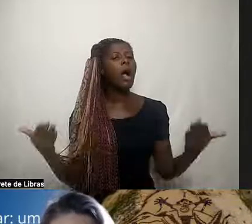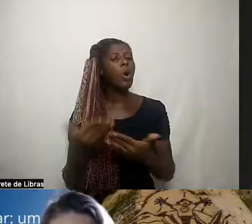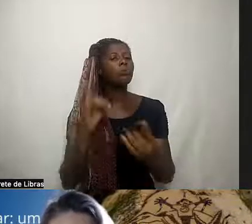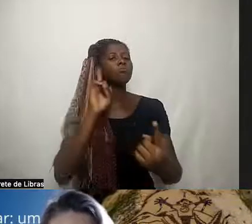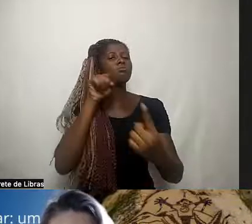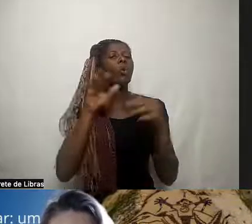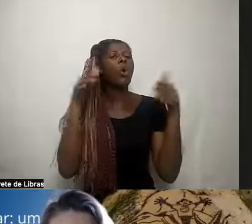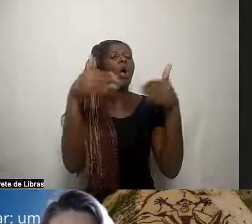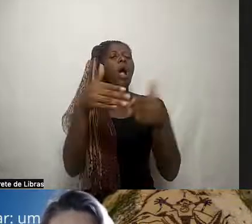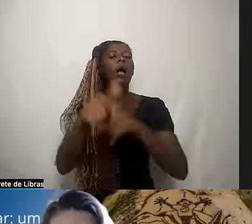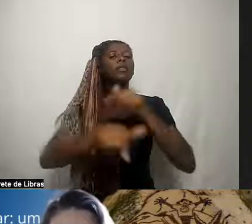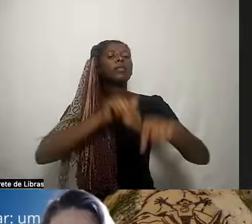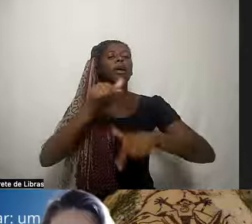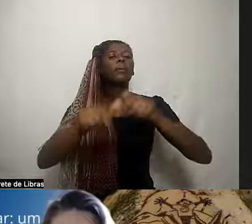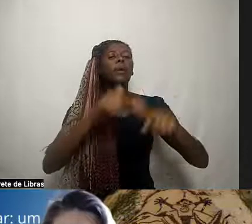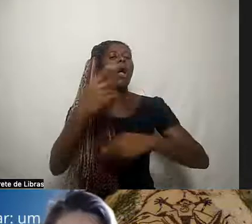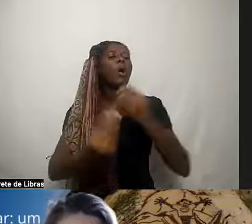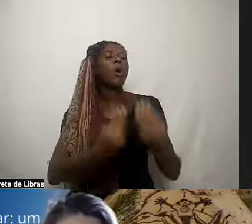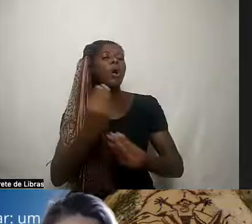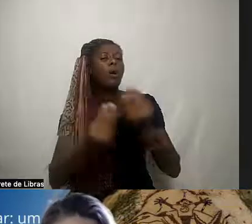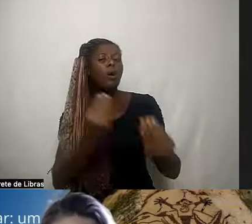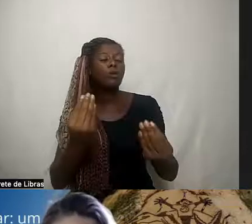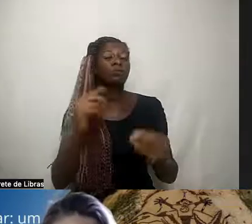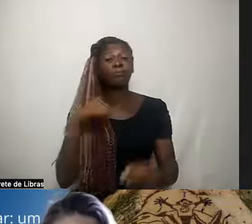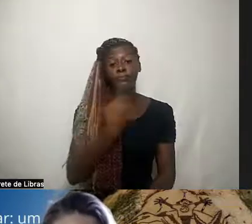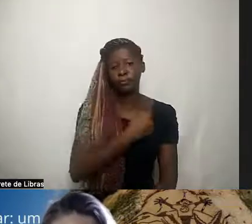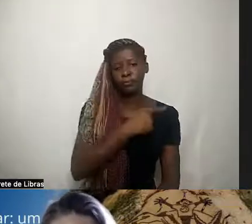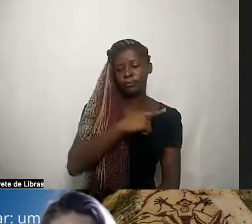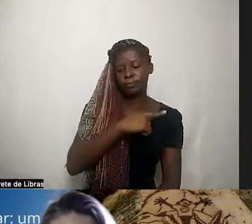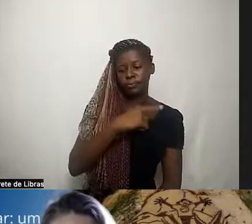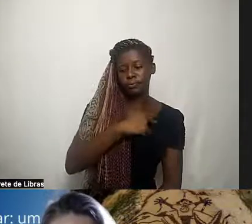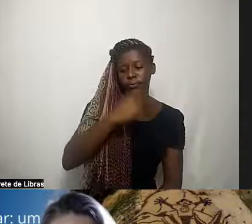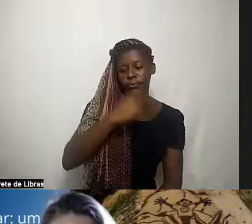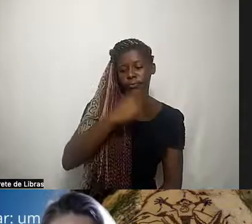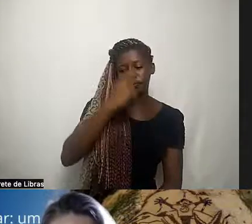Our action focus is aligned with